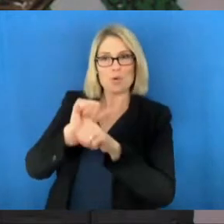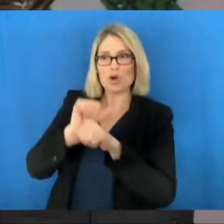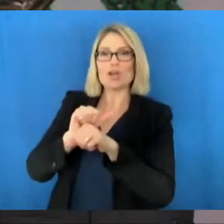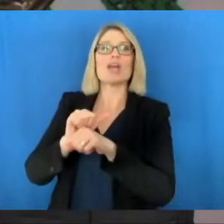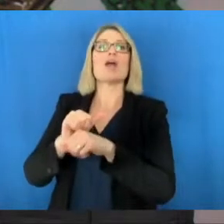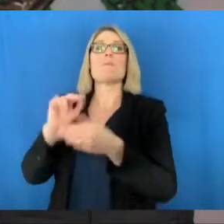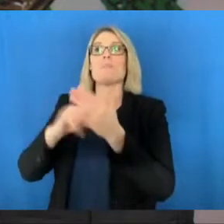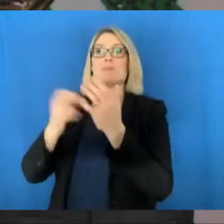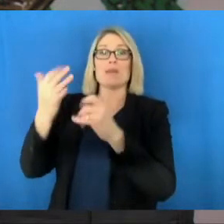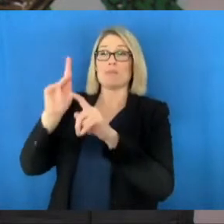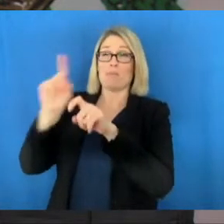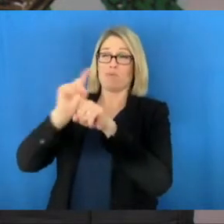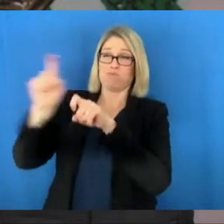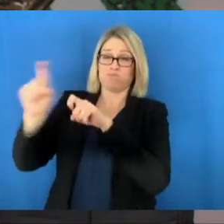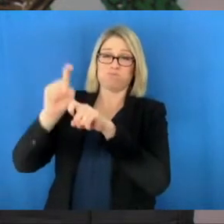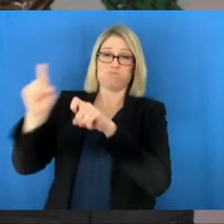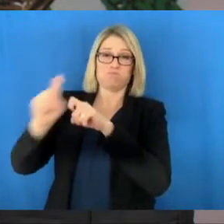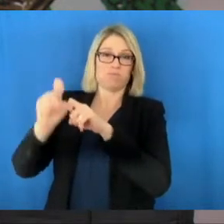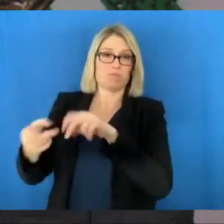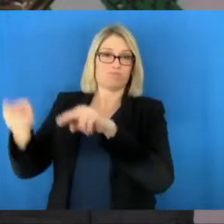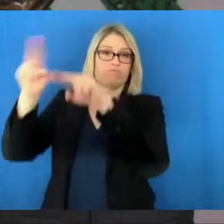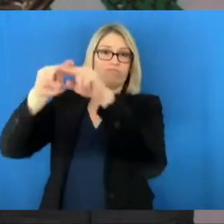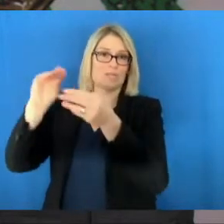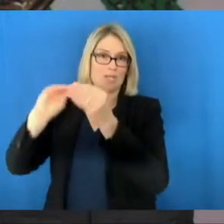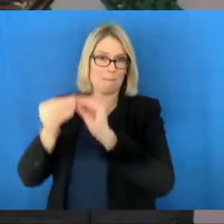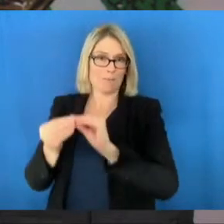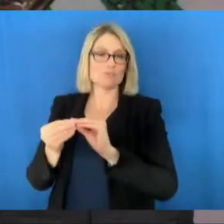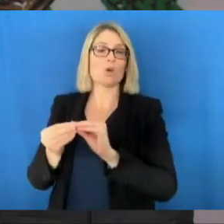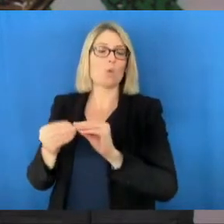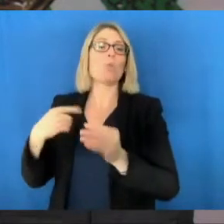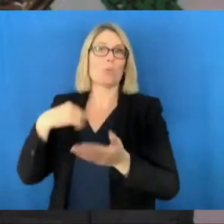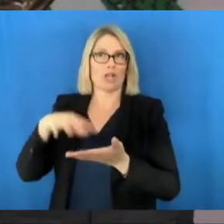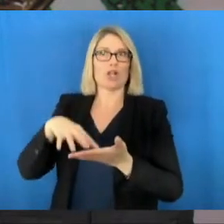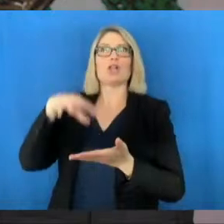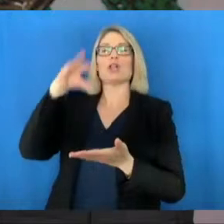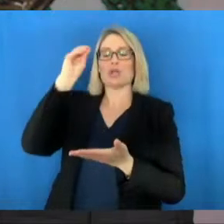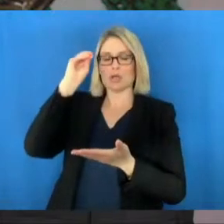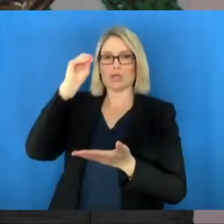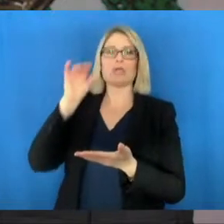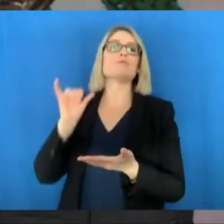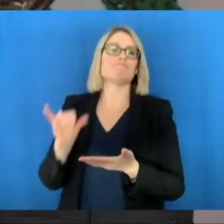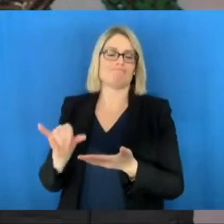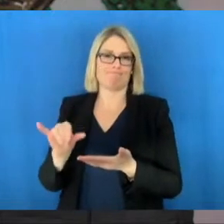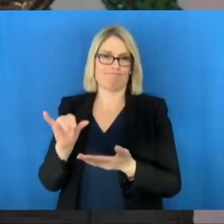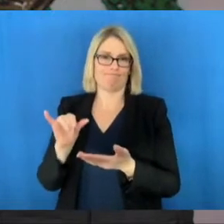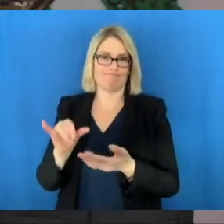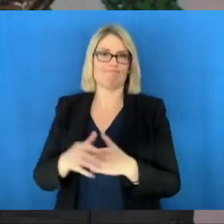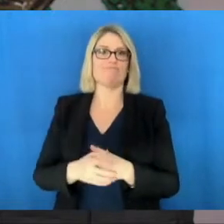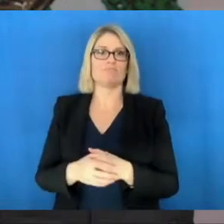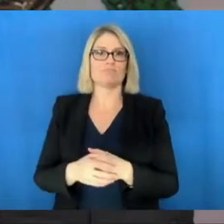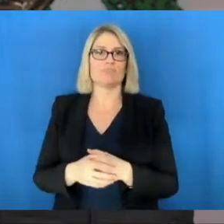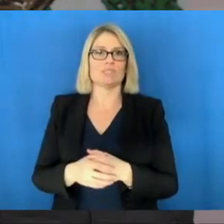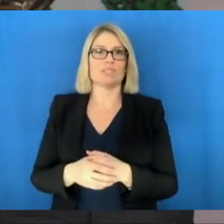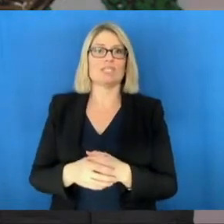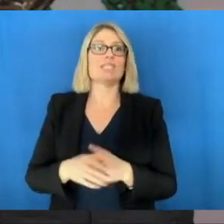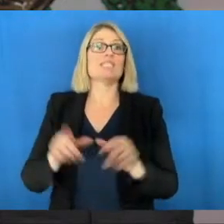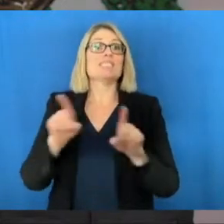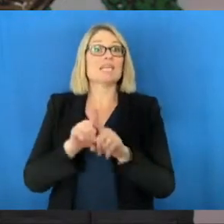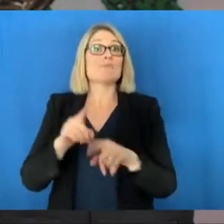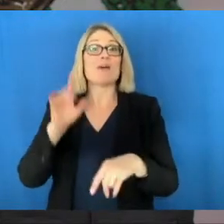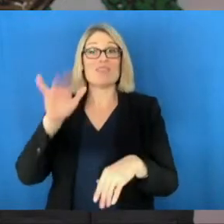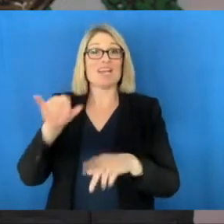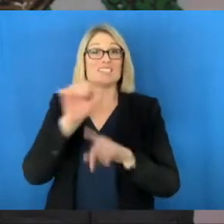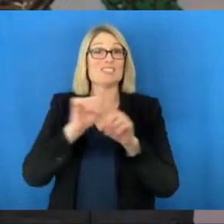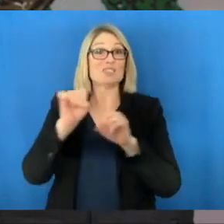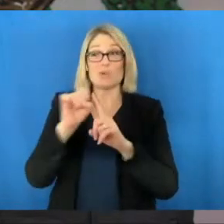would receive. So I think we've learned some things, just as we had when we have gone through the many scenarios